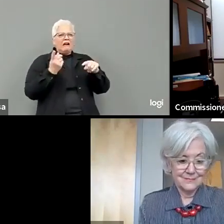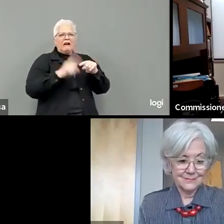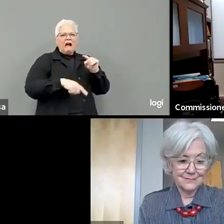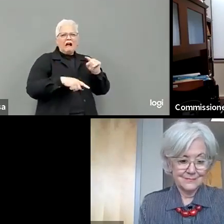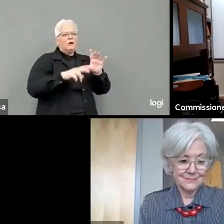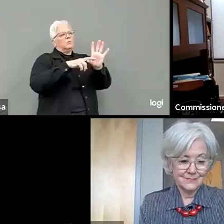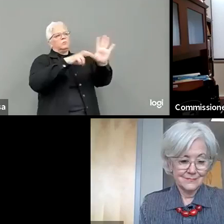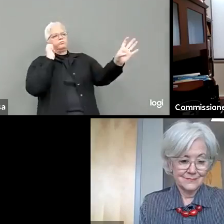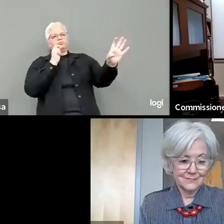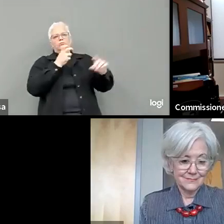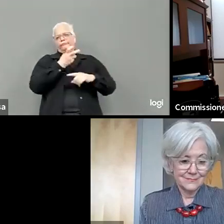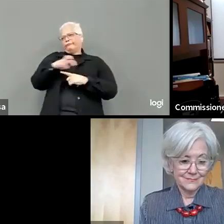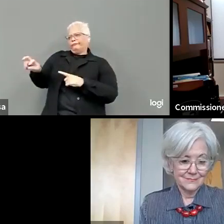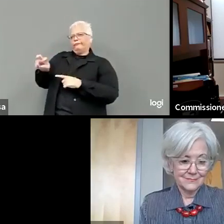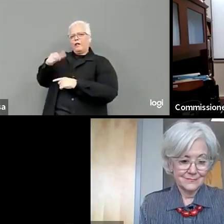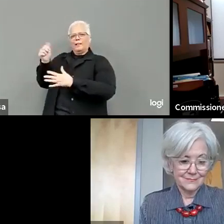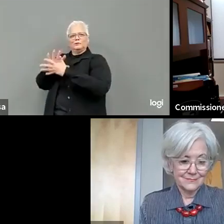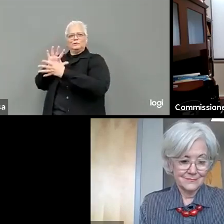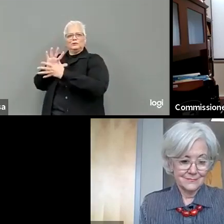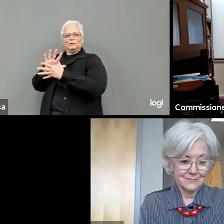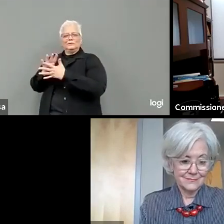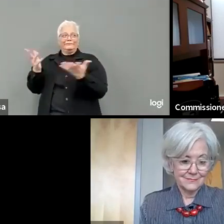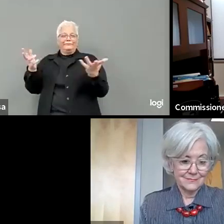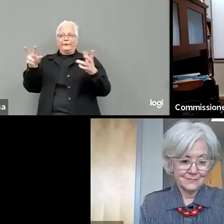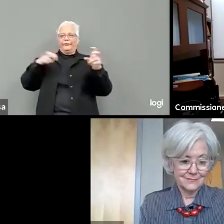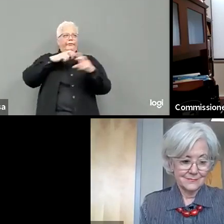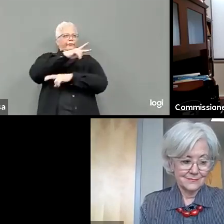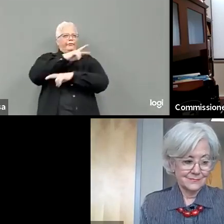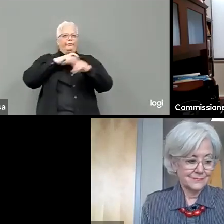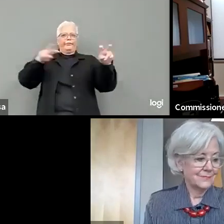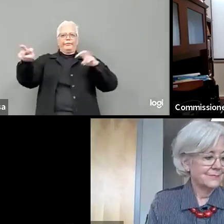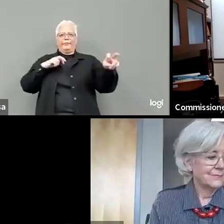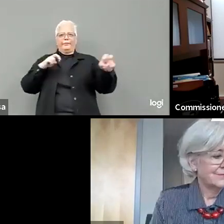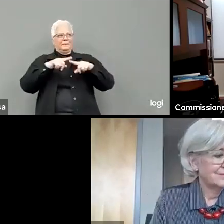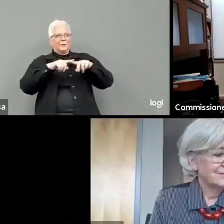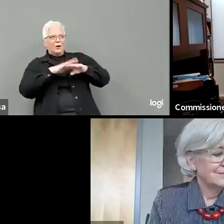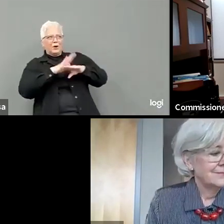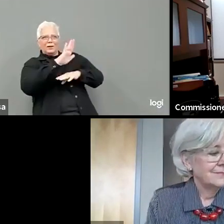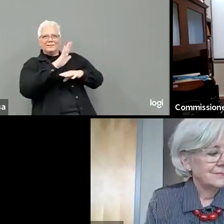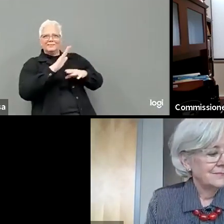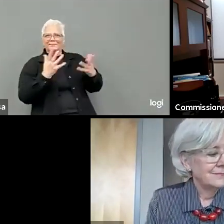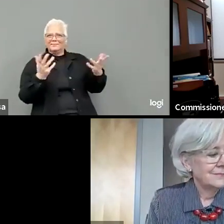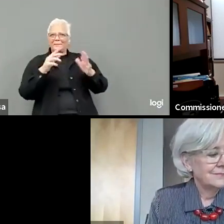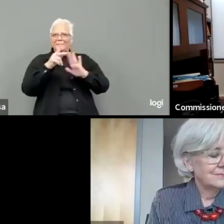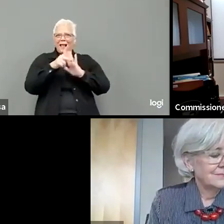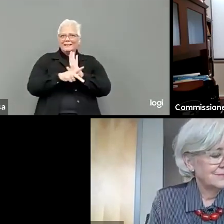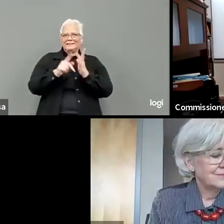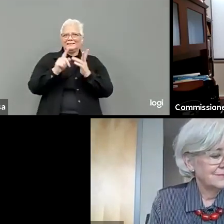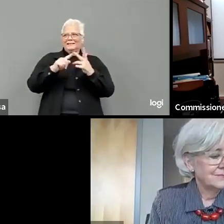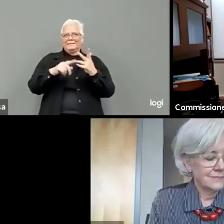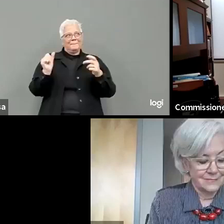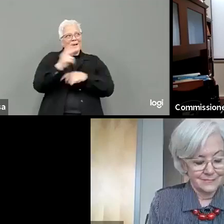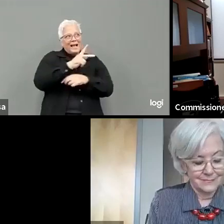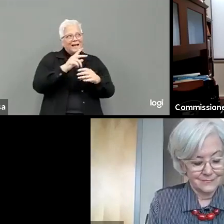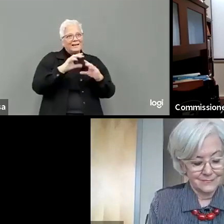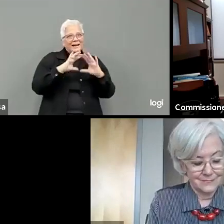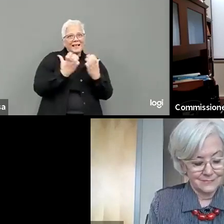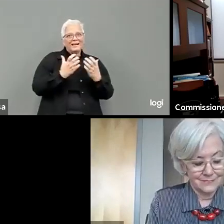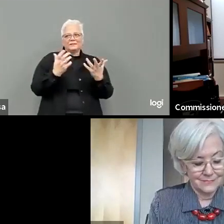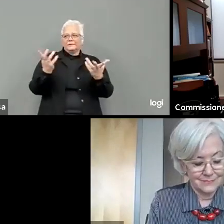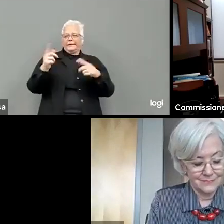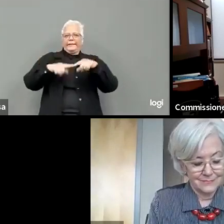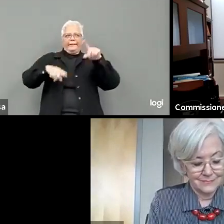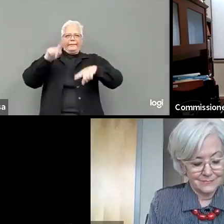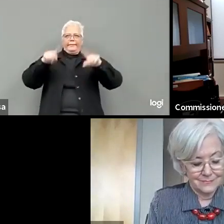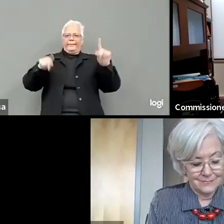I don't agree with the way he's chosen to convey his opinion. I wish he had shown the same obsessive focus on